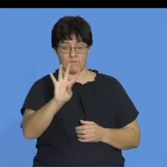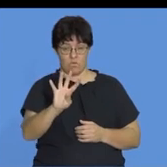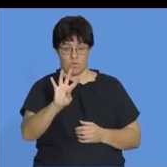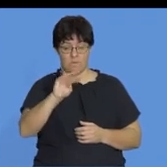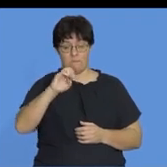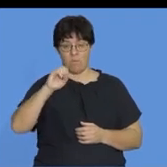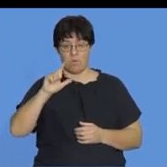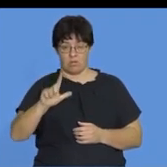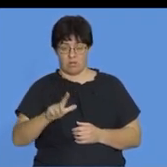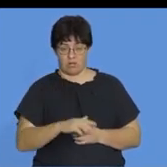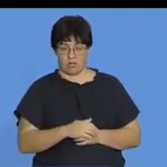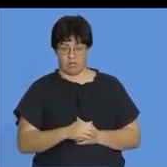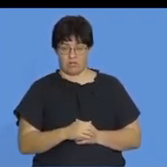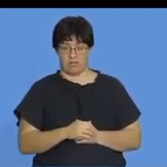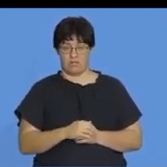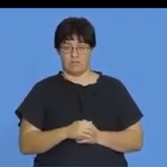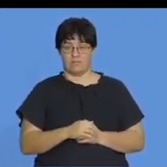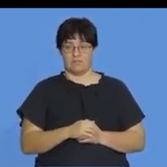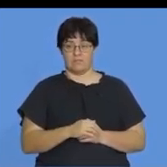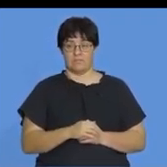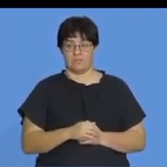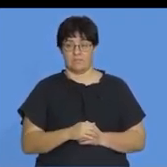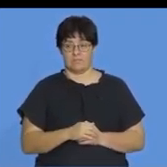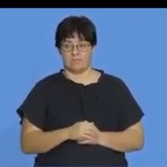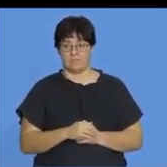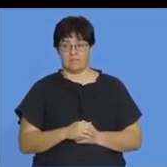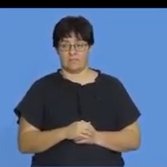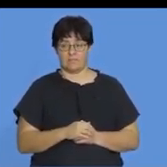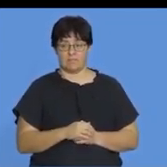0.034 moles, right? So this is